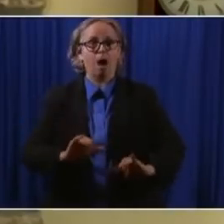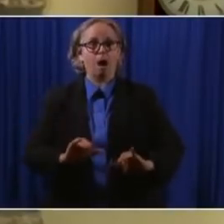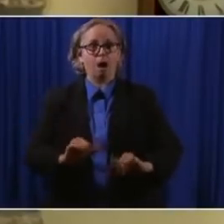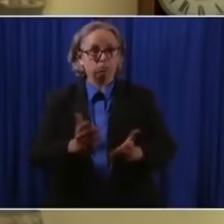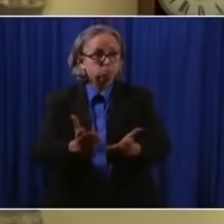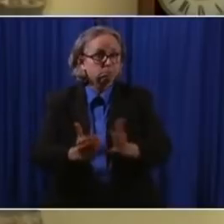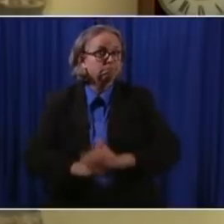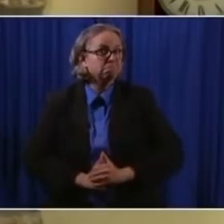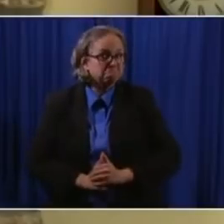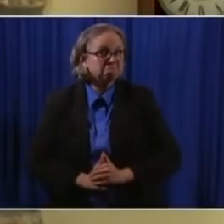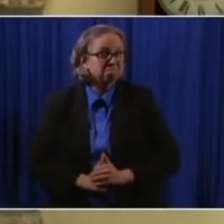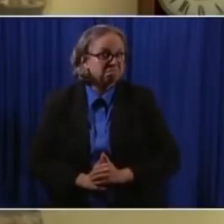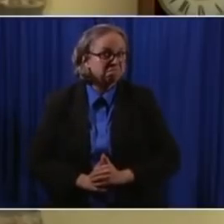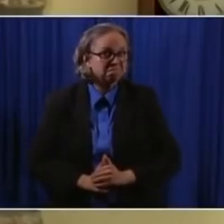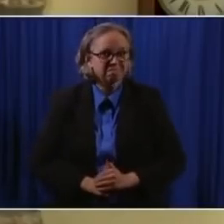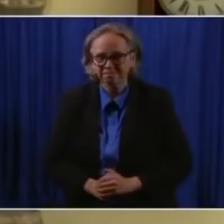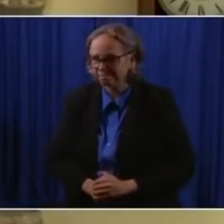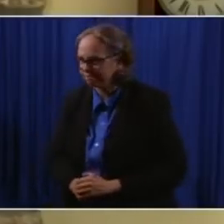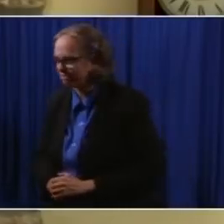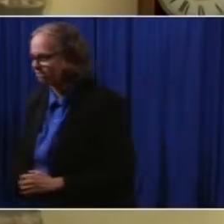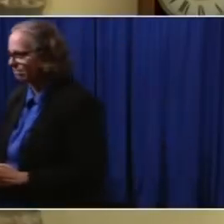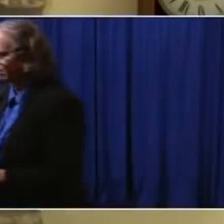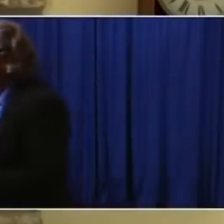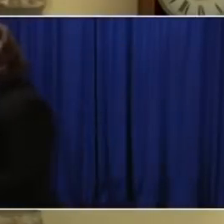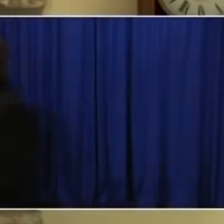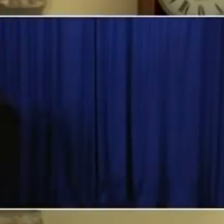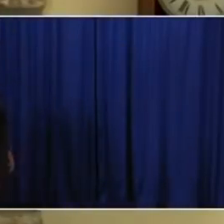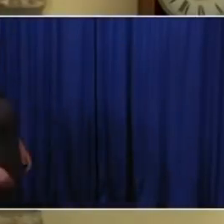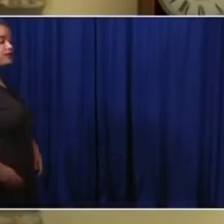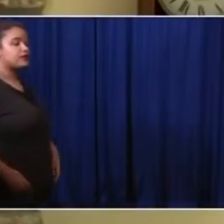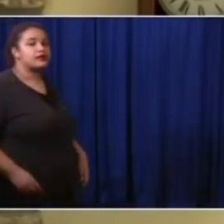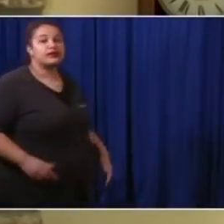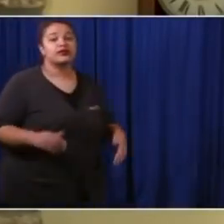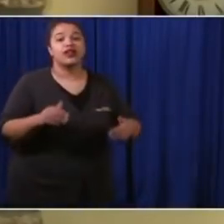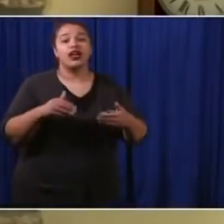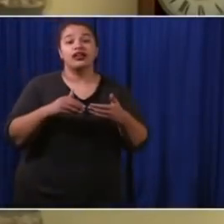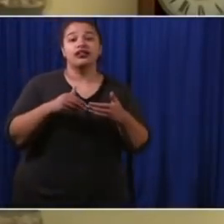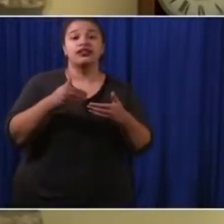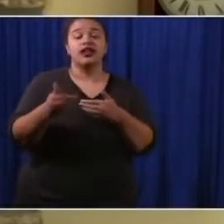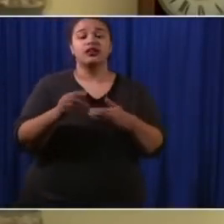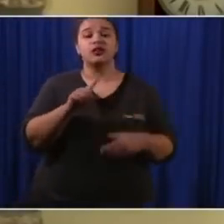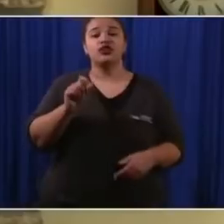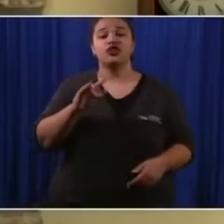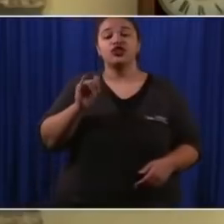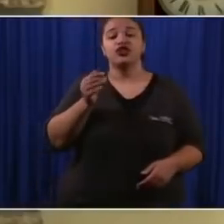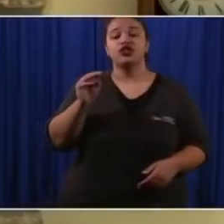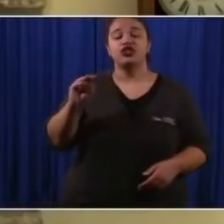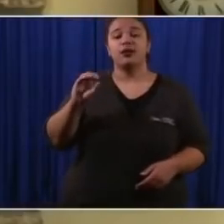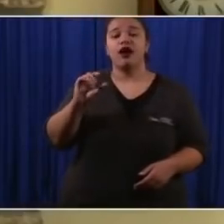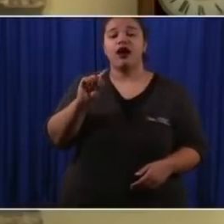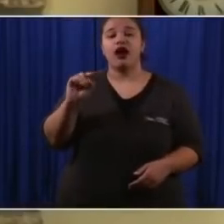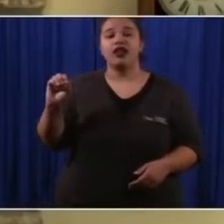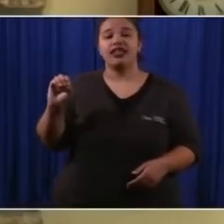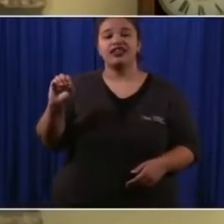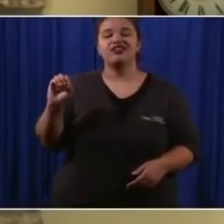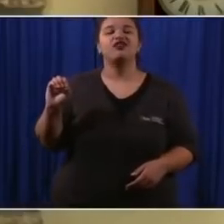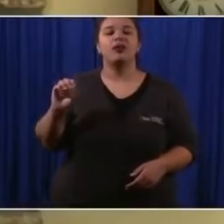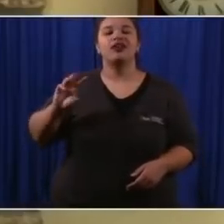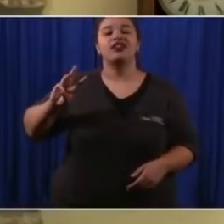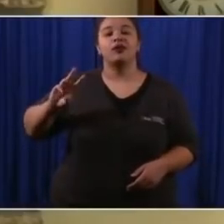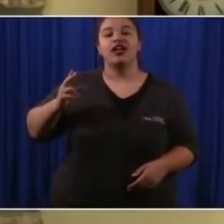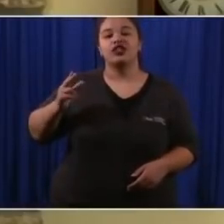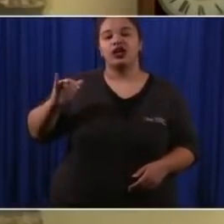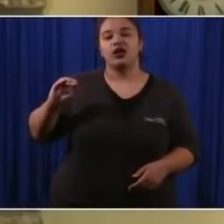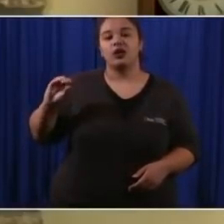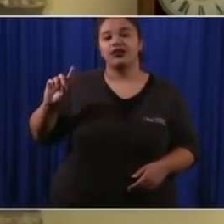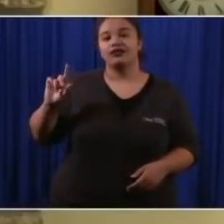Next question is from Jim Oddie at WHIO in Dayton. Governor, I want to go back to your sports order. A major soccer